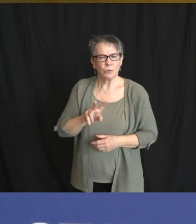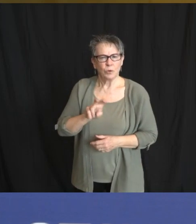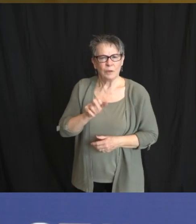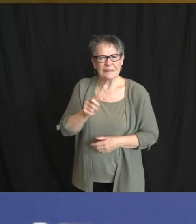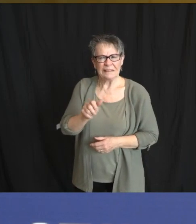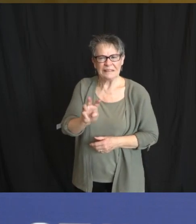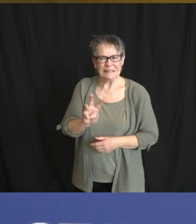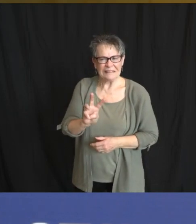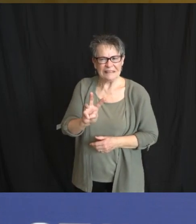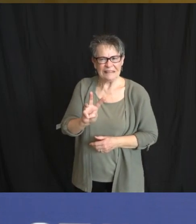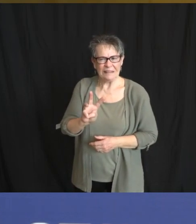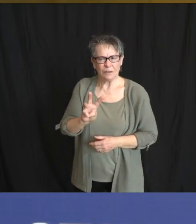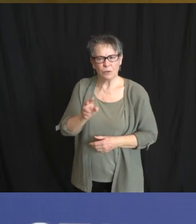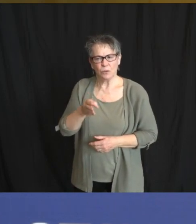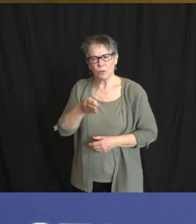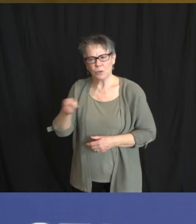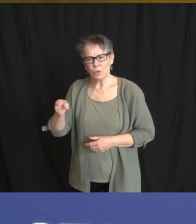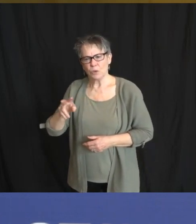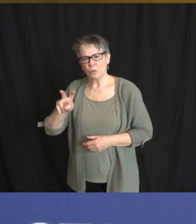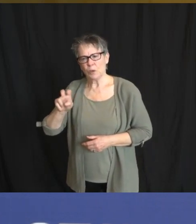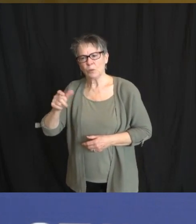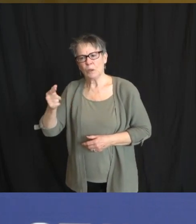221 tests performed,